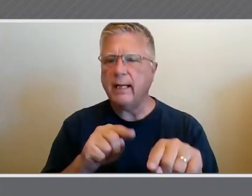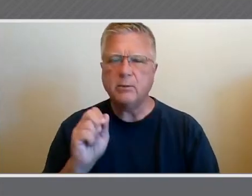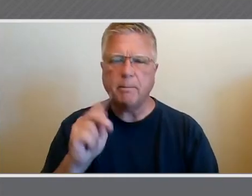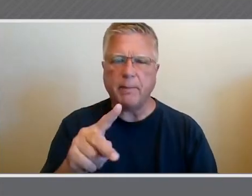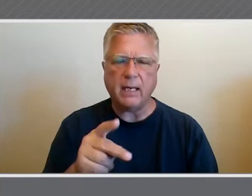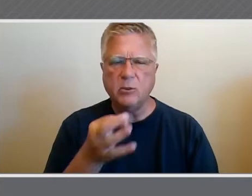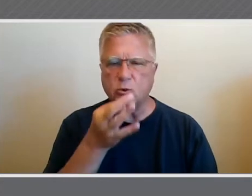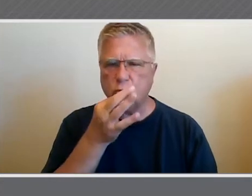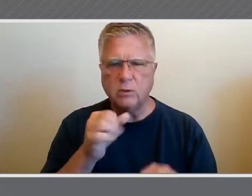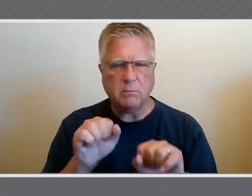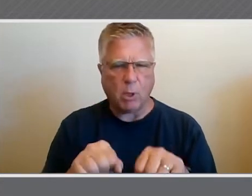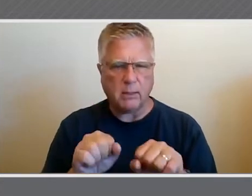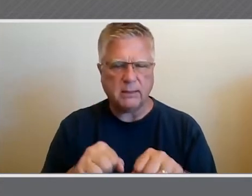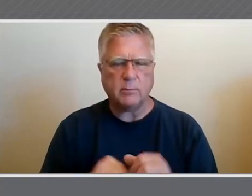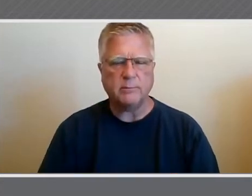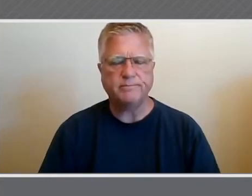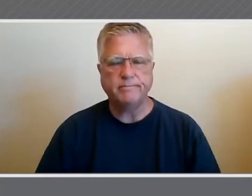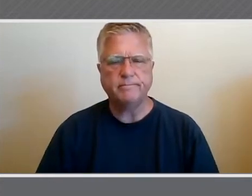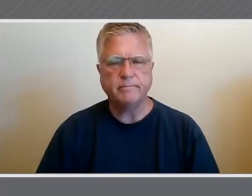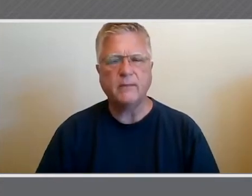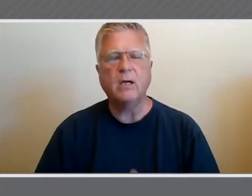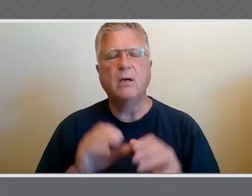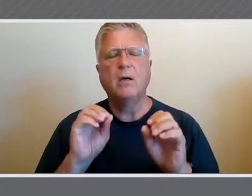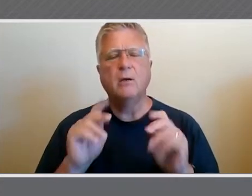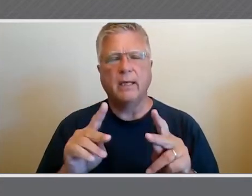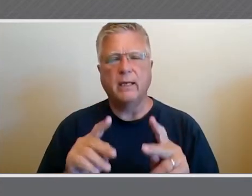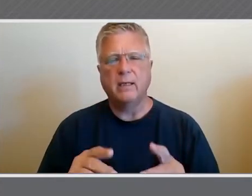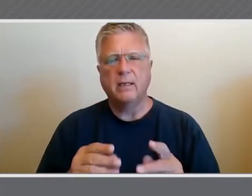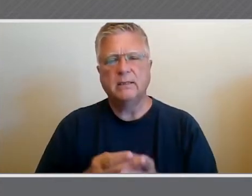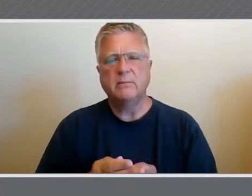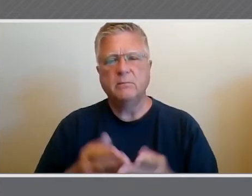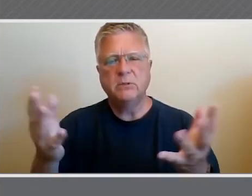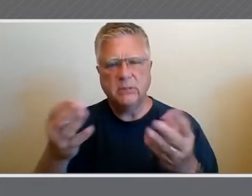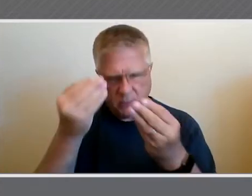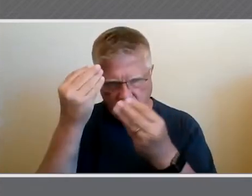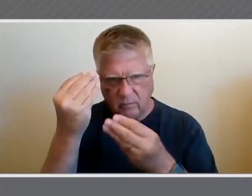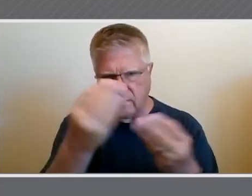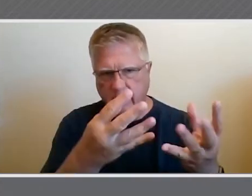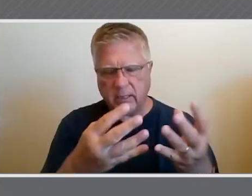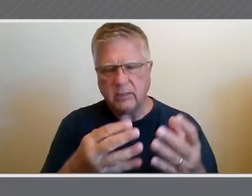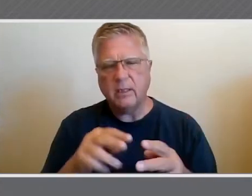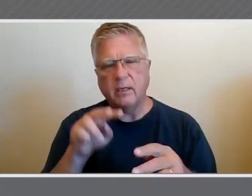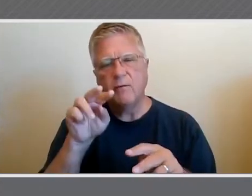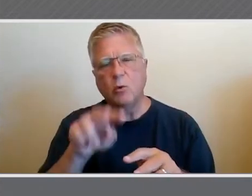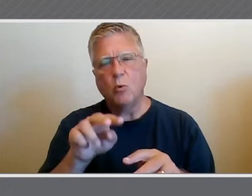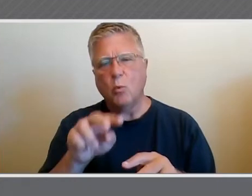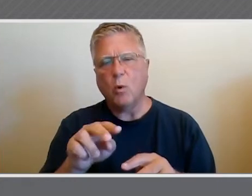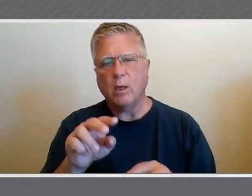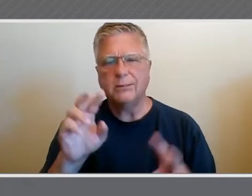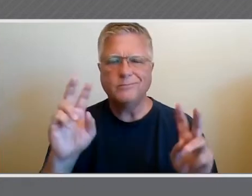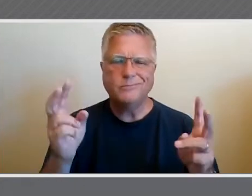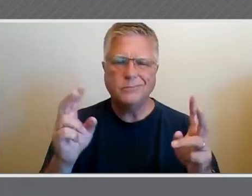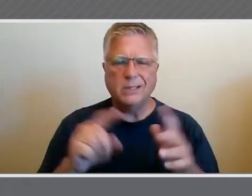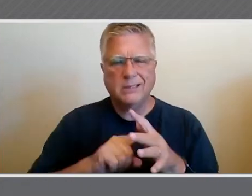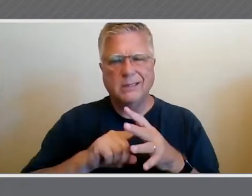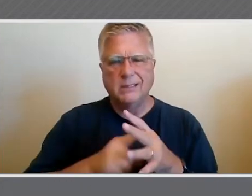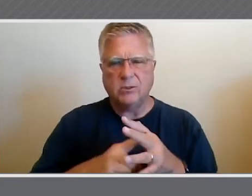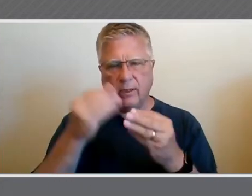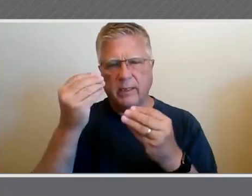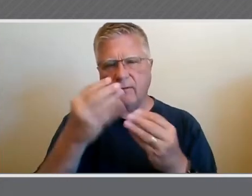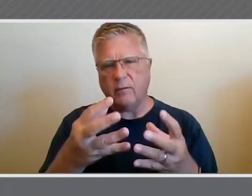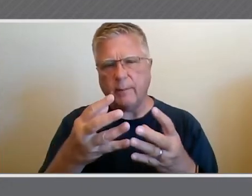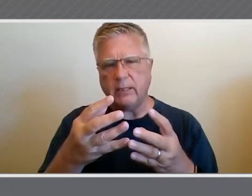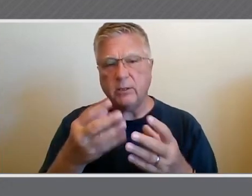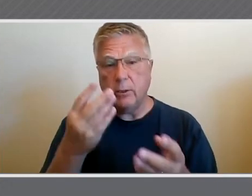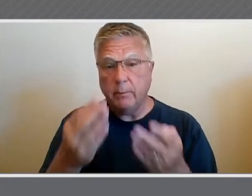So some general information, if you've watched the kickoff presentation that's available on Engage PGH, you may have seen some of this information that I